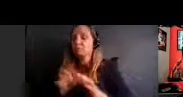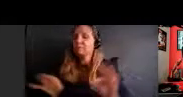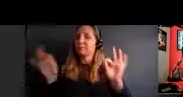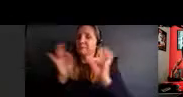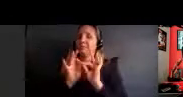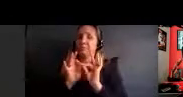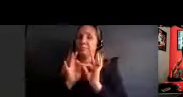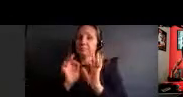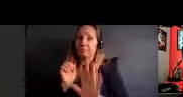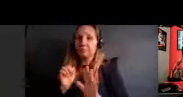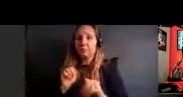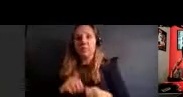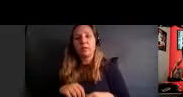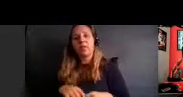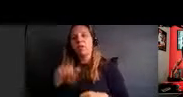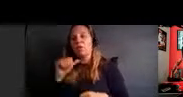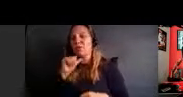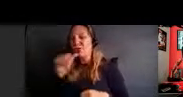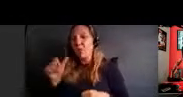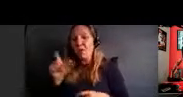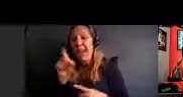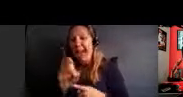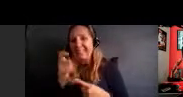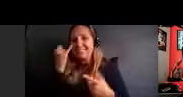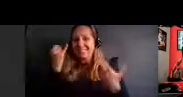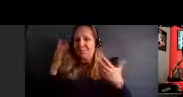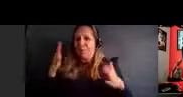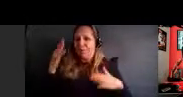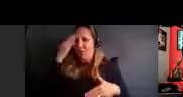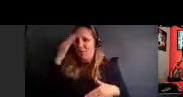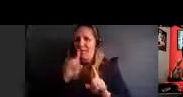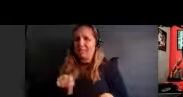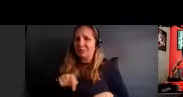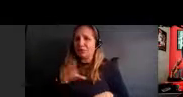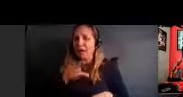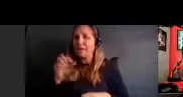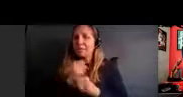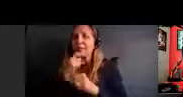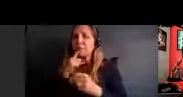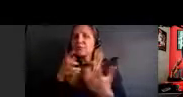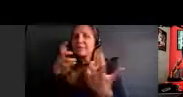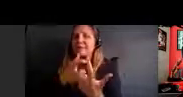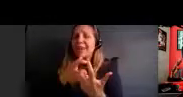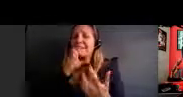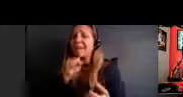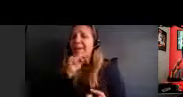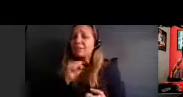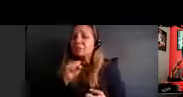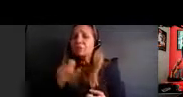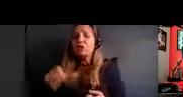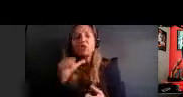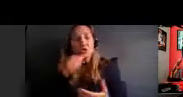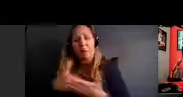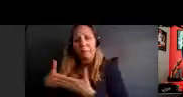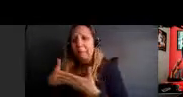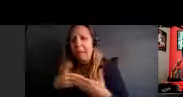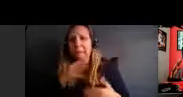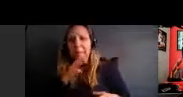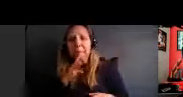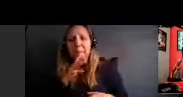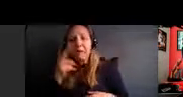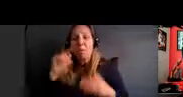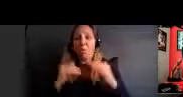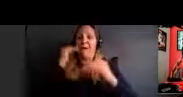Don't ask questions that you already know the answers to. Speak at an age-appropriate level. Please don't use baby talk when you're speaking to an